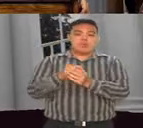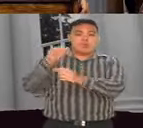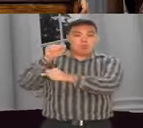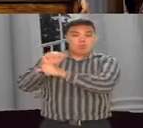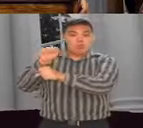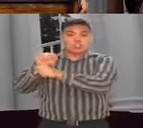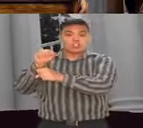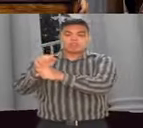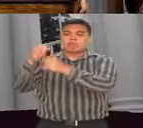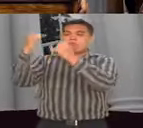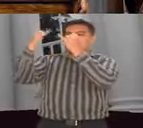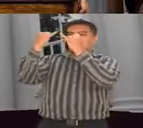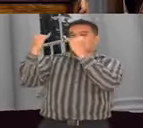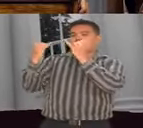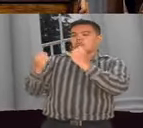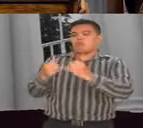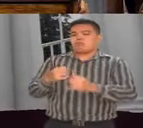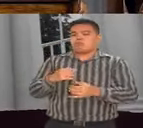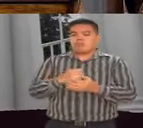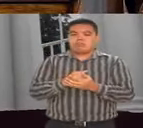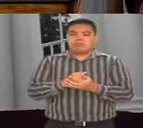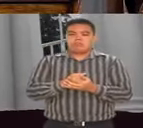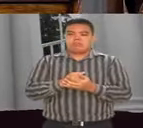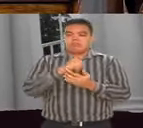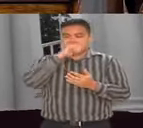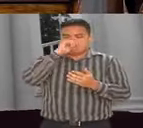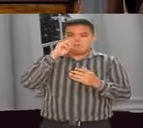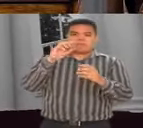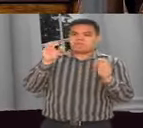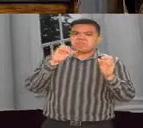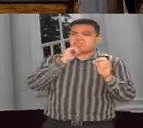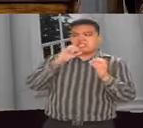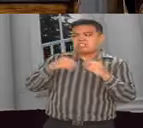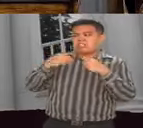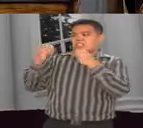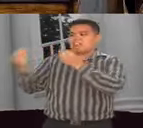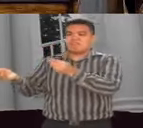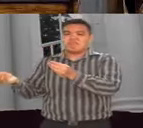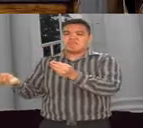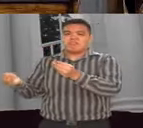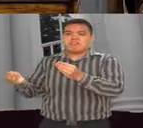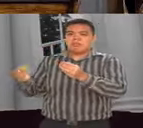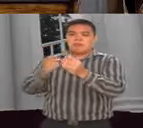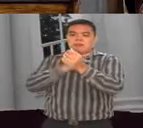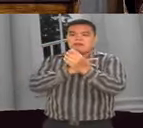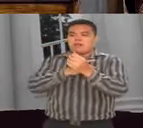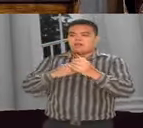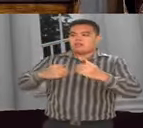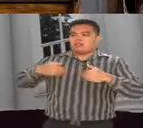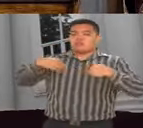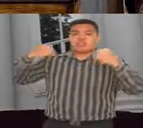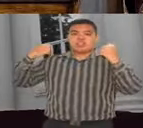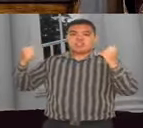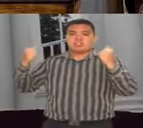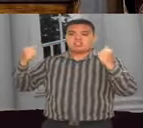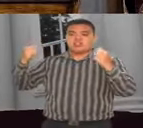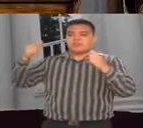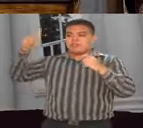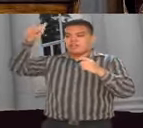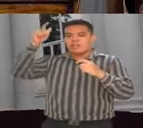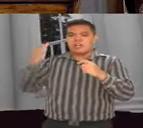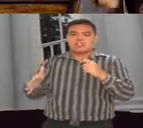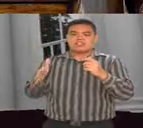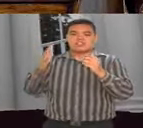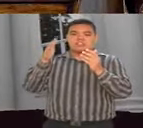na himo ng idol. We do not give the energy that God deserves.